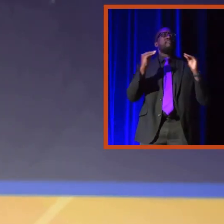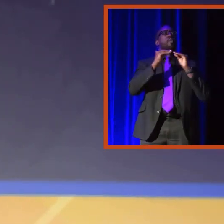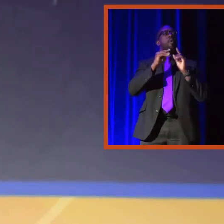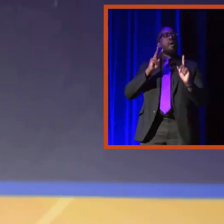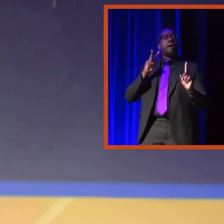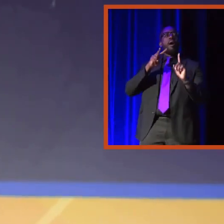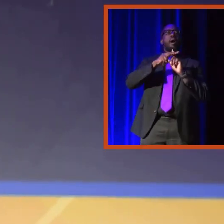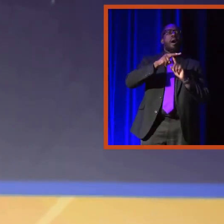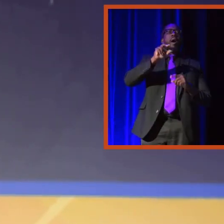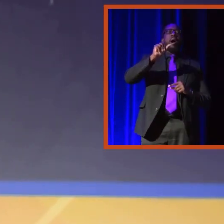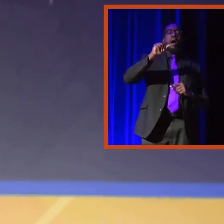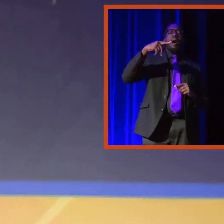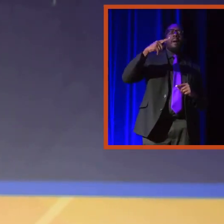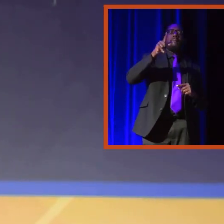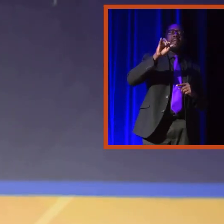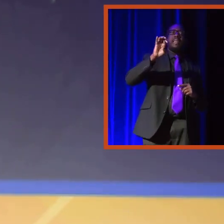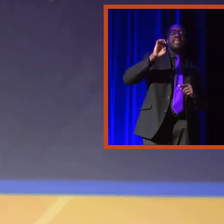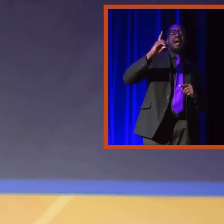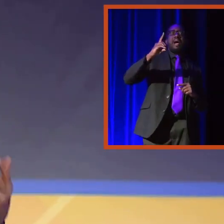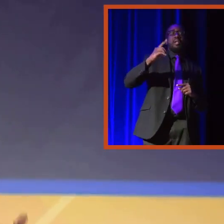theory nerdery of machine learning,